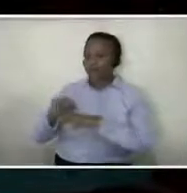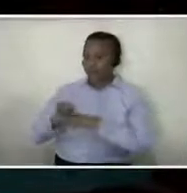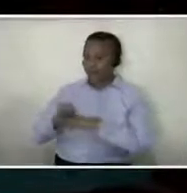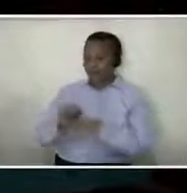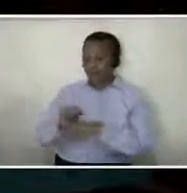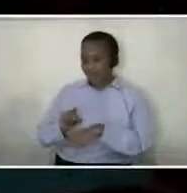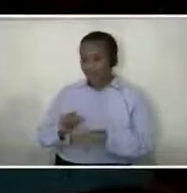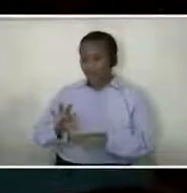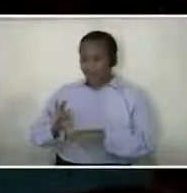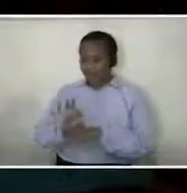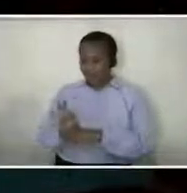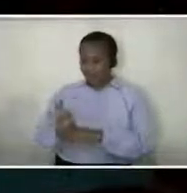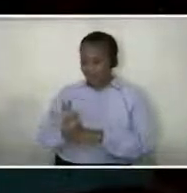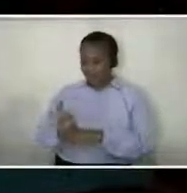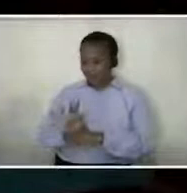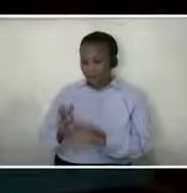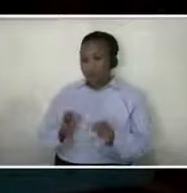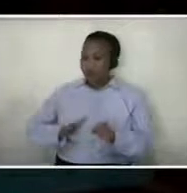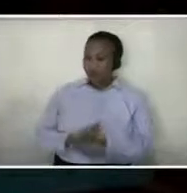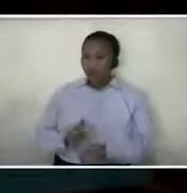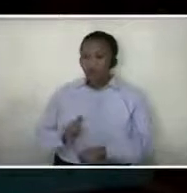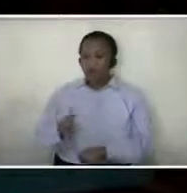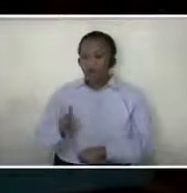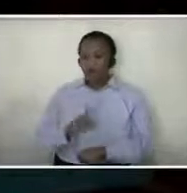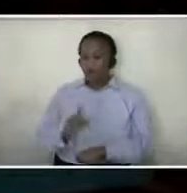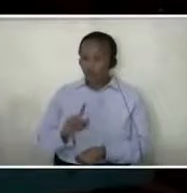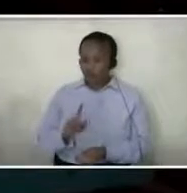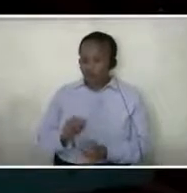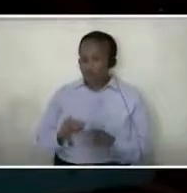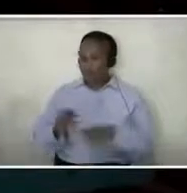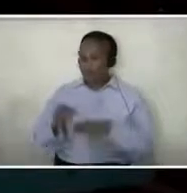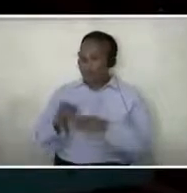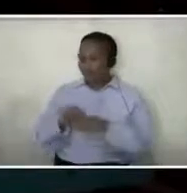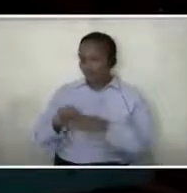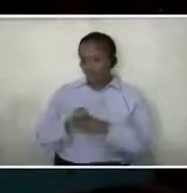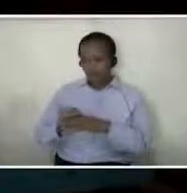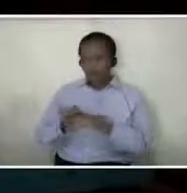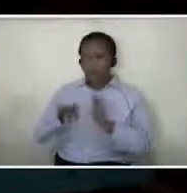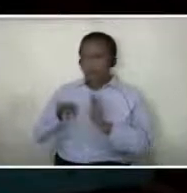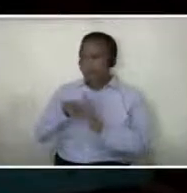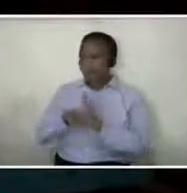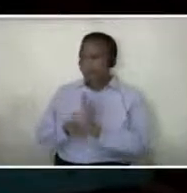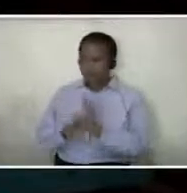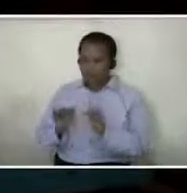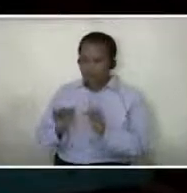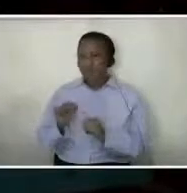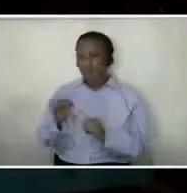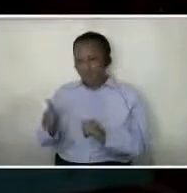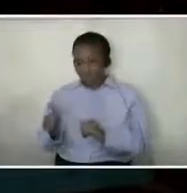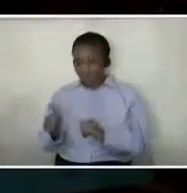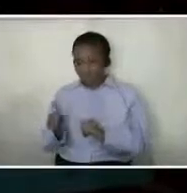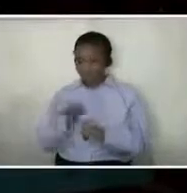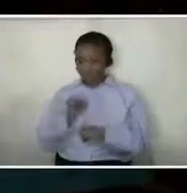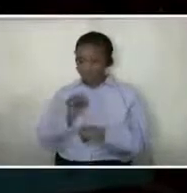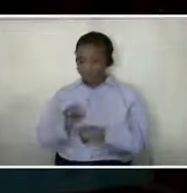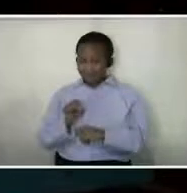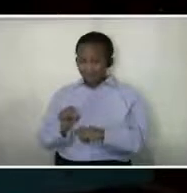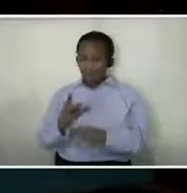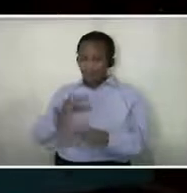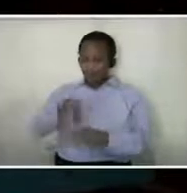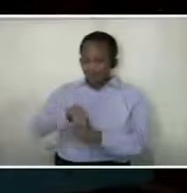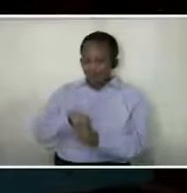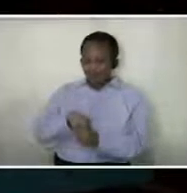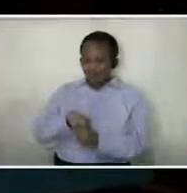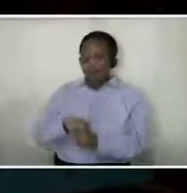plan covers dispute resolution mechanisms, training programs, and others, as this will ultimately contribute